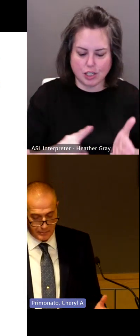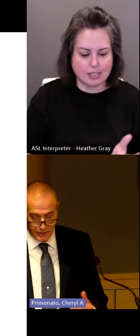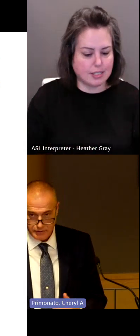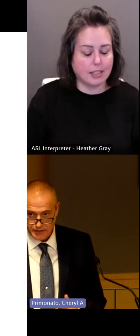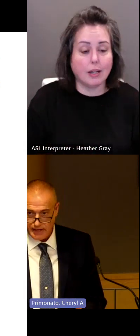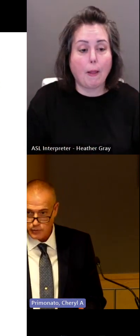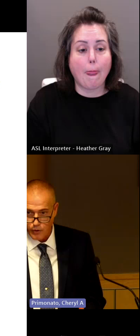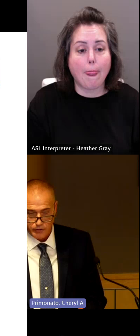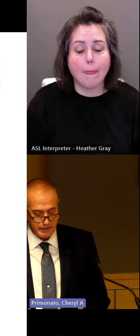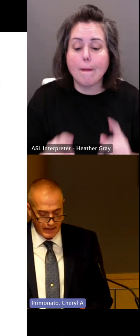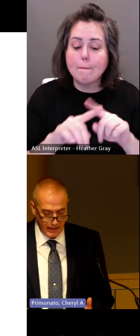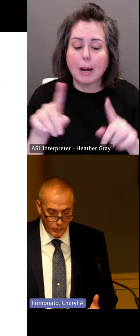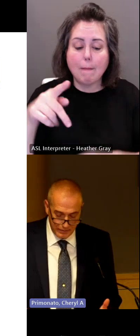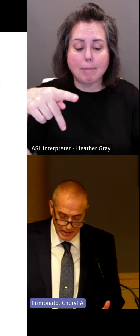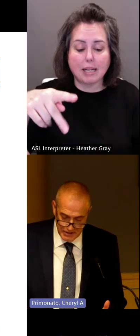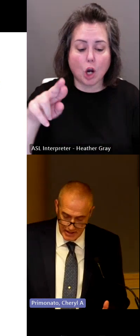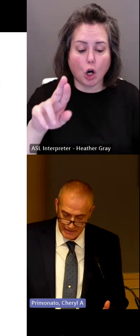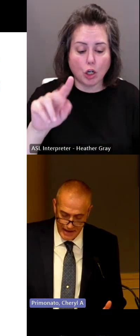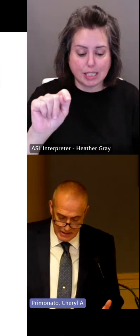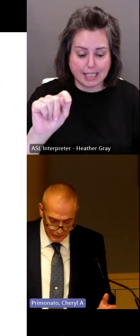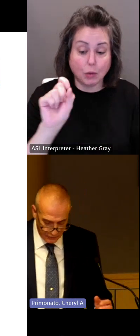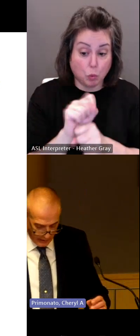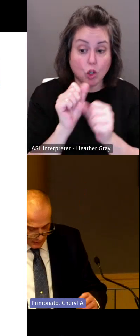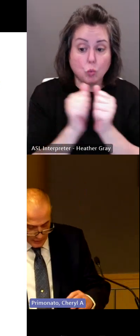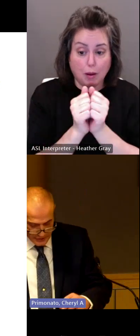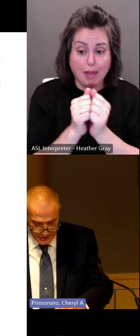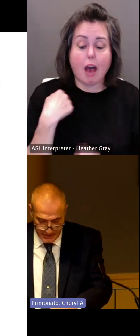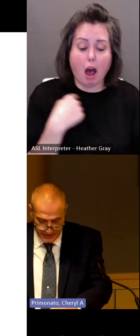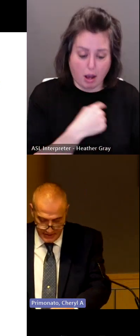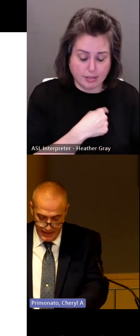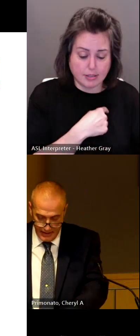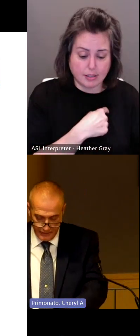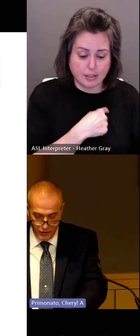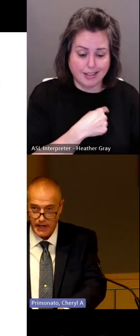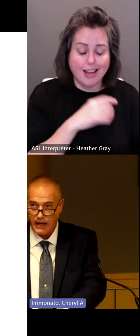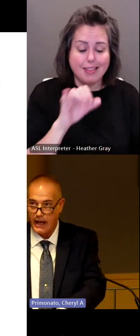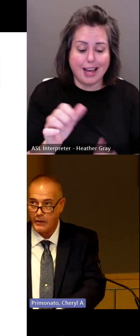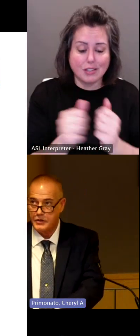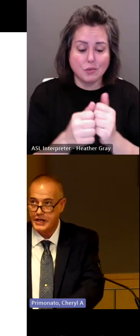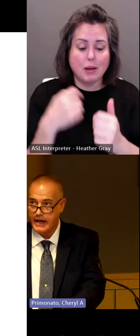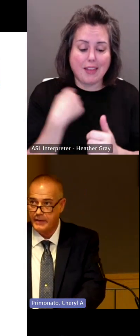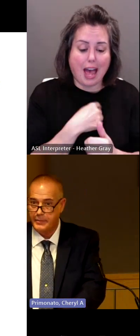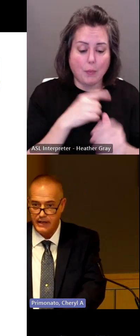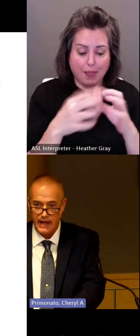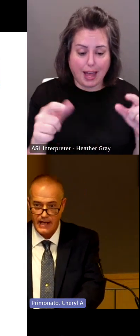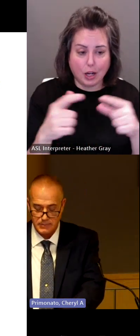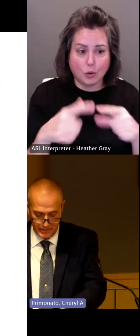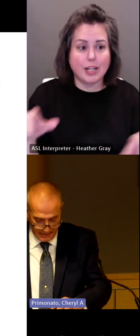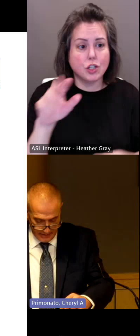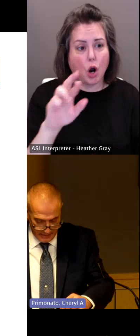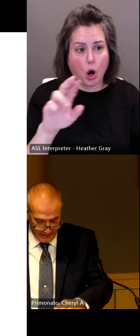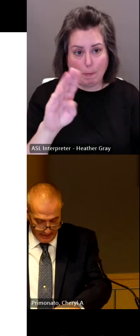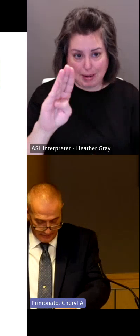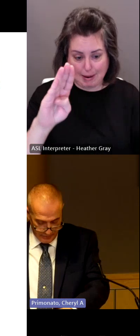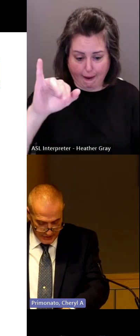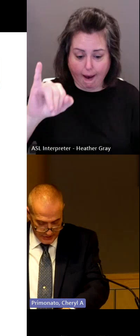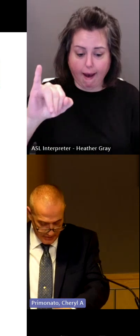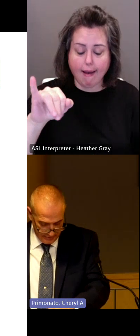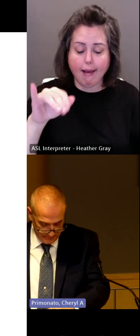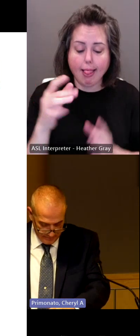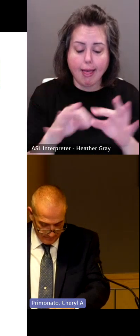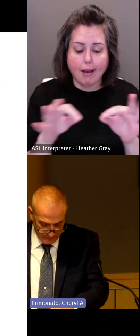but PRT has worked with us and has put their language, the RBI language in the PTASK